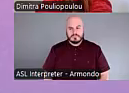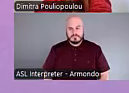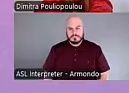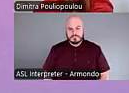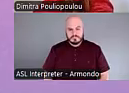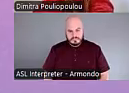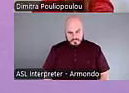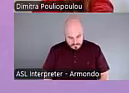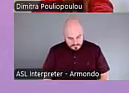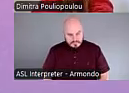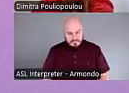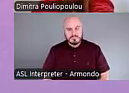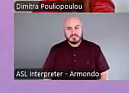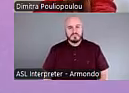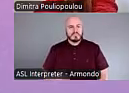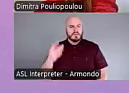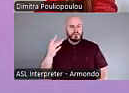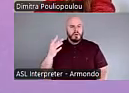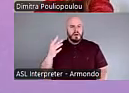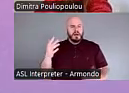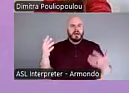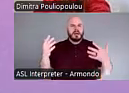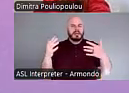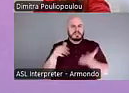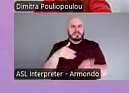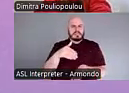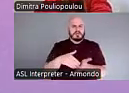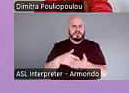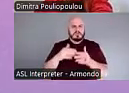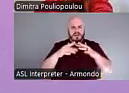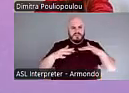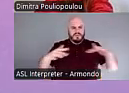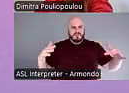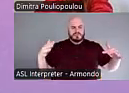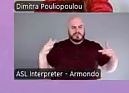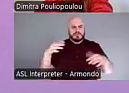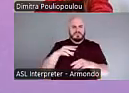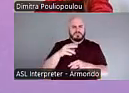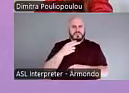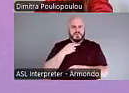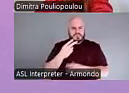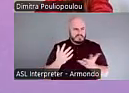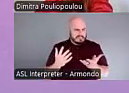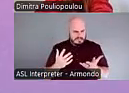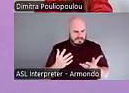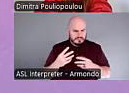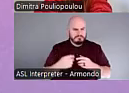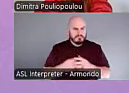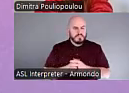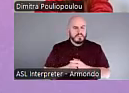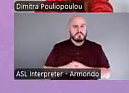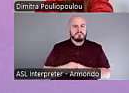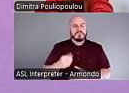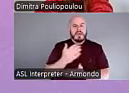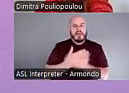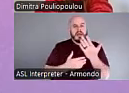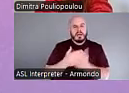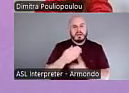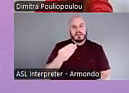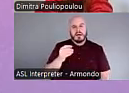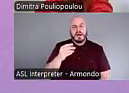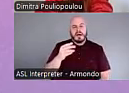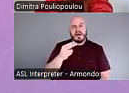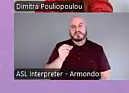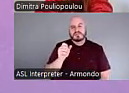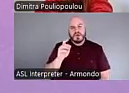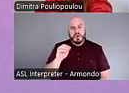So why center diverse voices? Well, hand osteoarthritis is one of the most common musculoskeletal